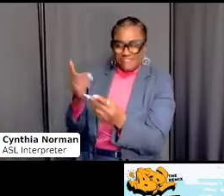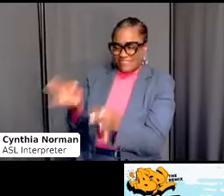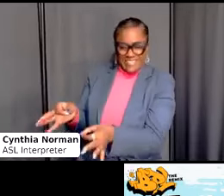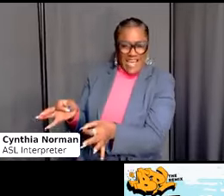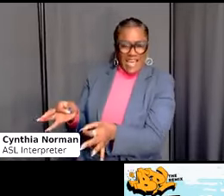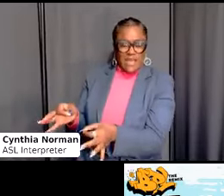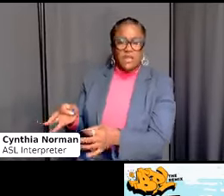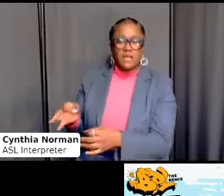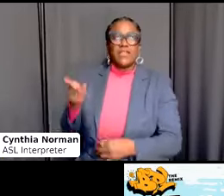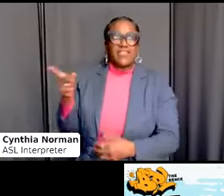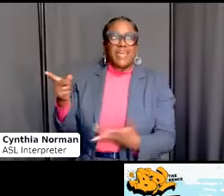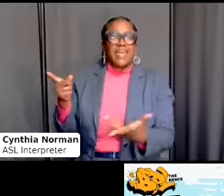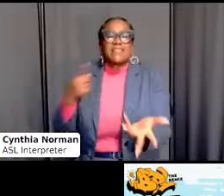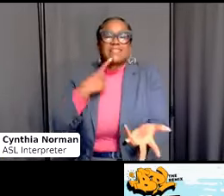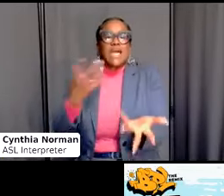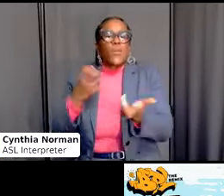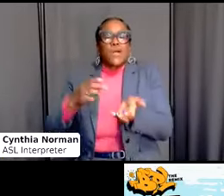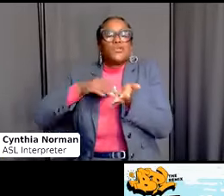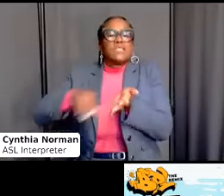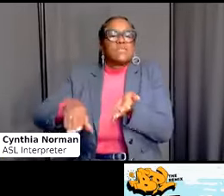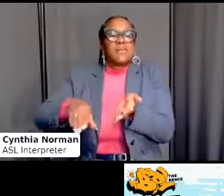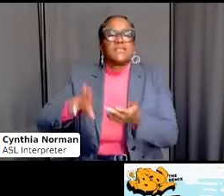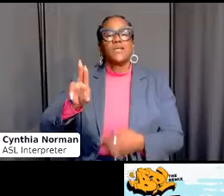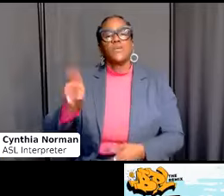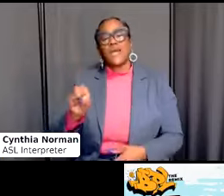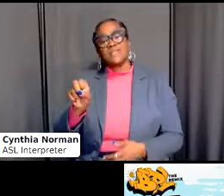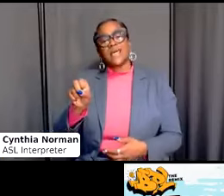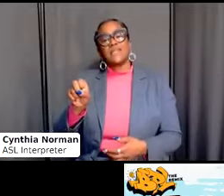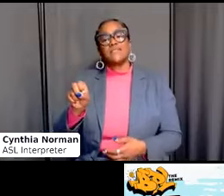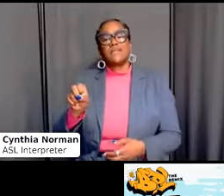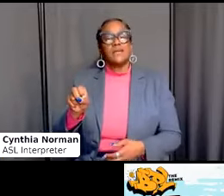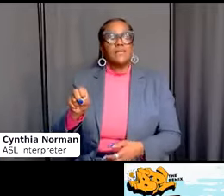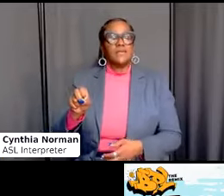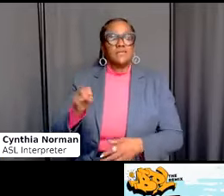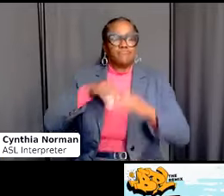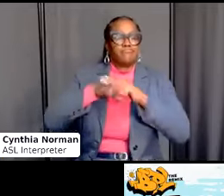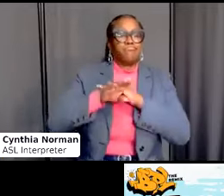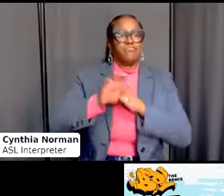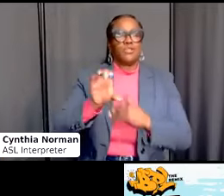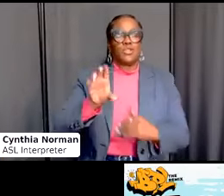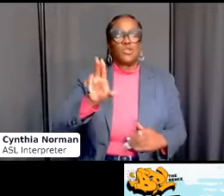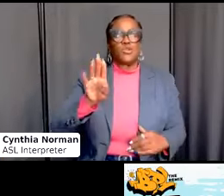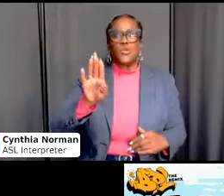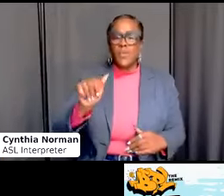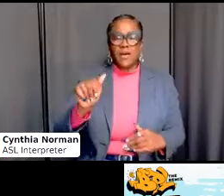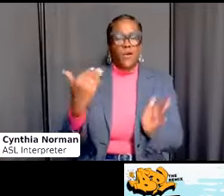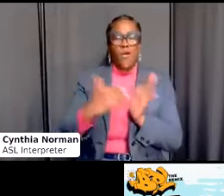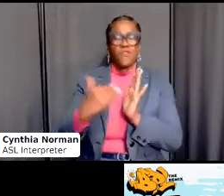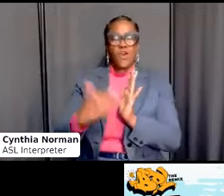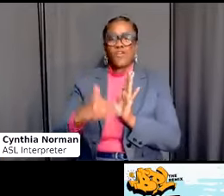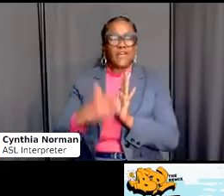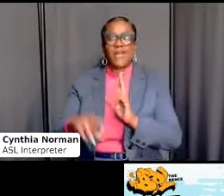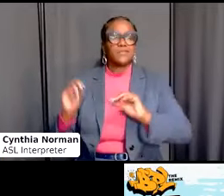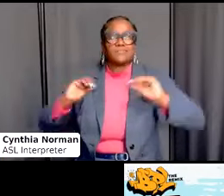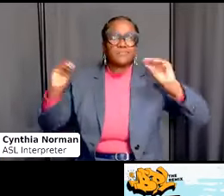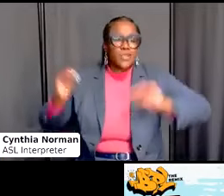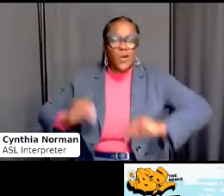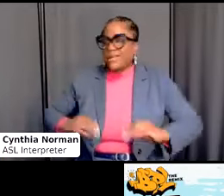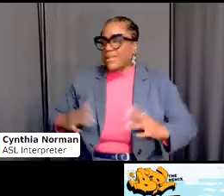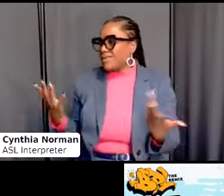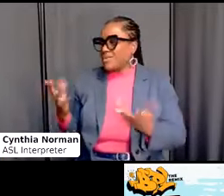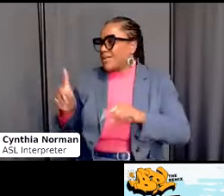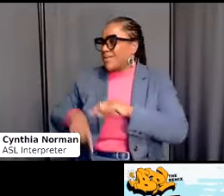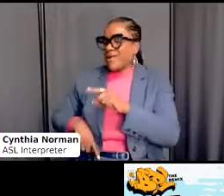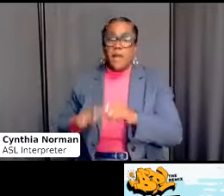the dismissal of U.S. blockade of Cuba for over and over again, and they can't, and no one's to hold account. But the